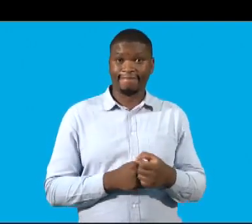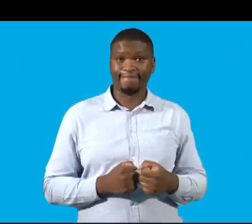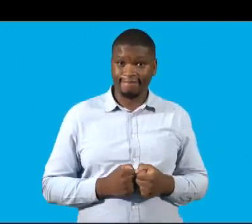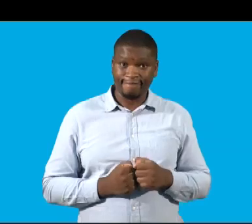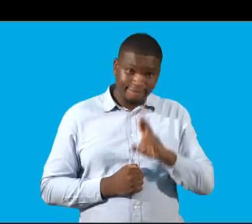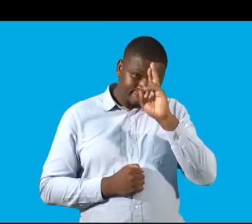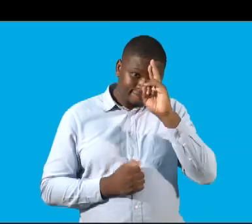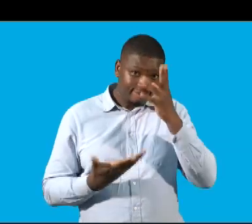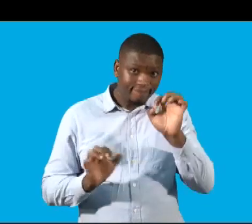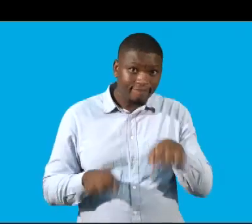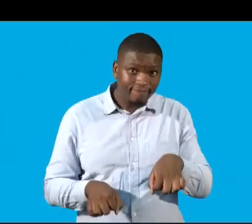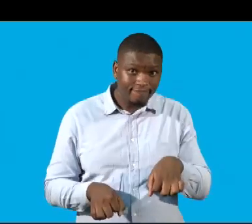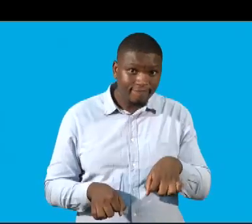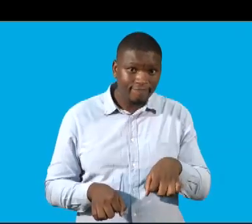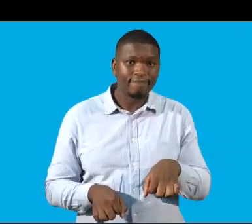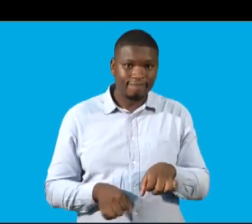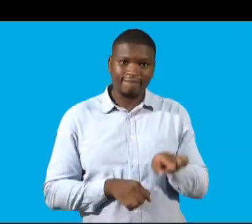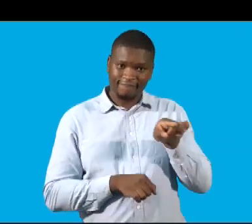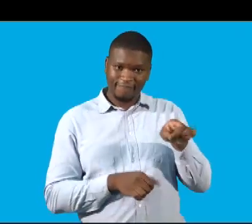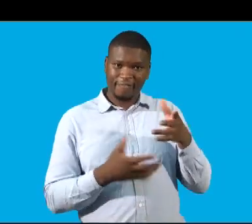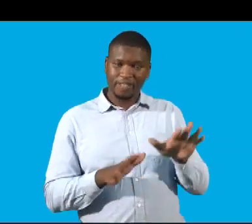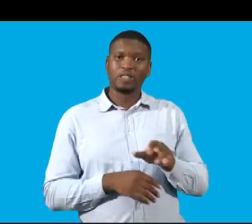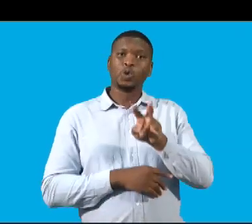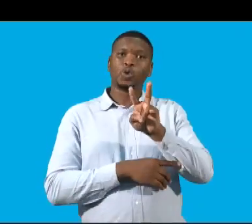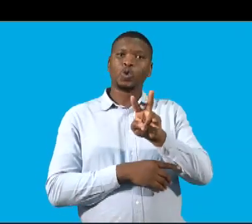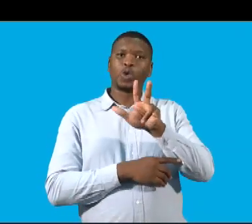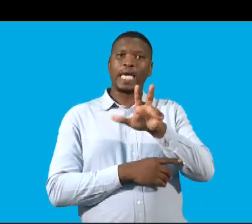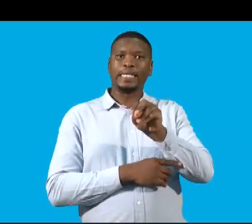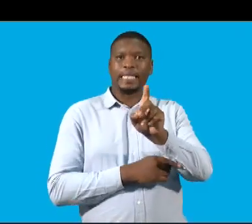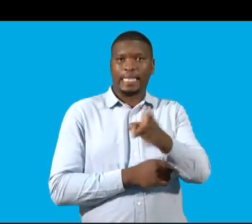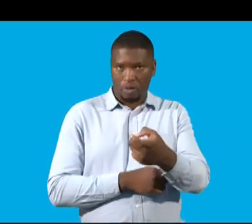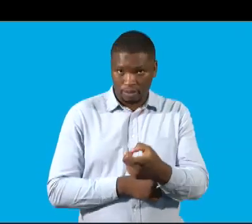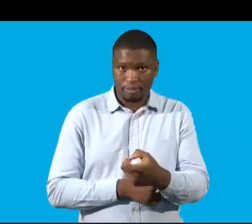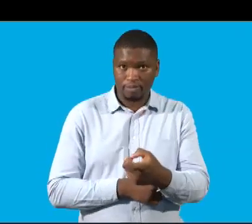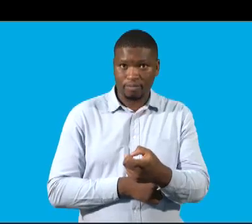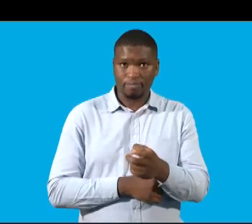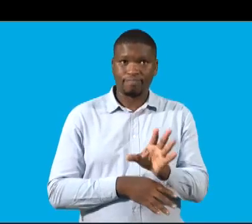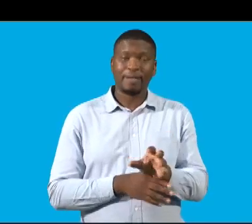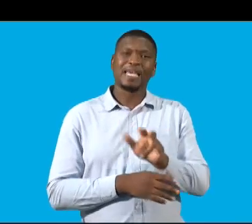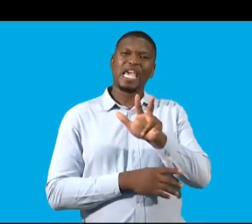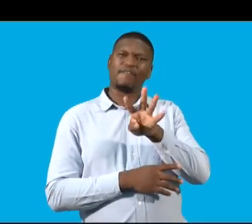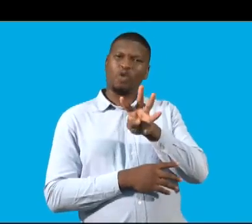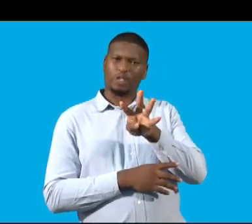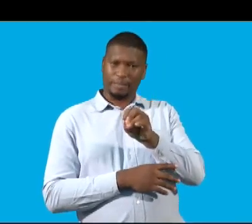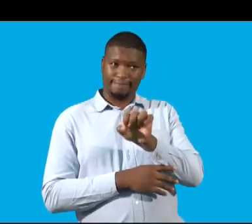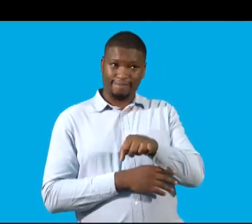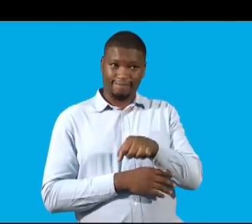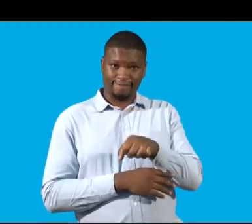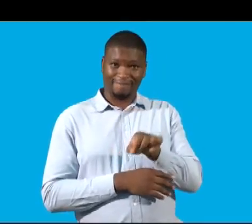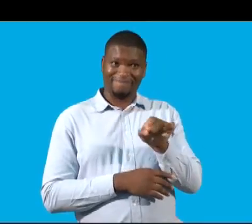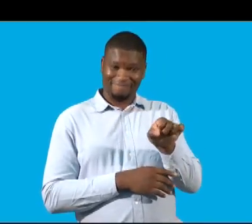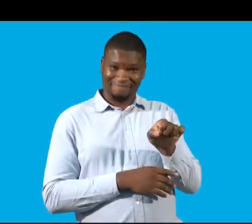280,000 rands. Do you remember that value? Yes, that was the 280,000 rands,